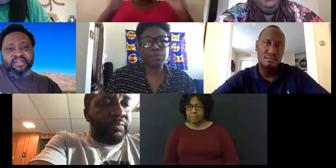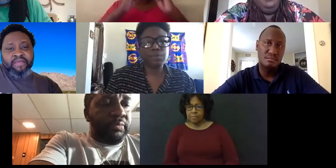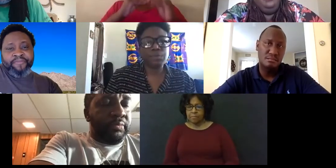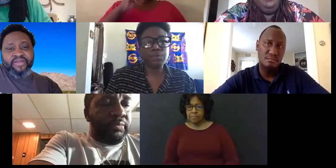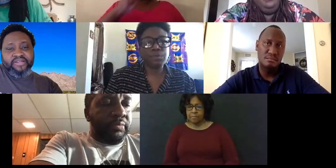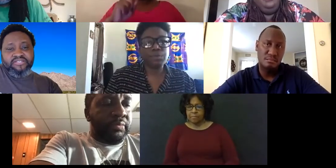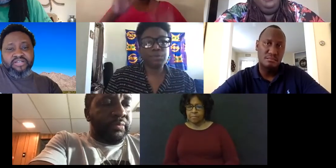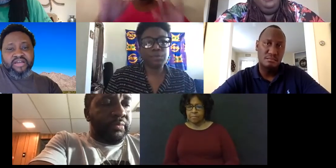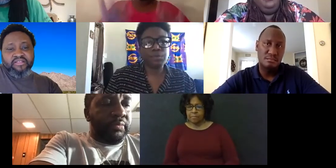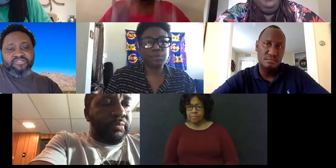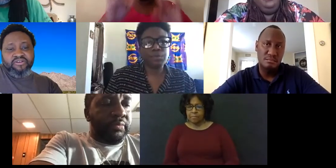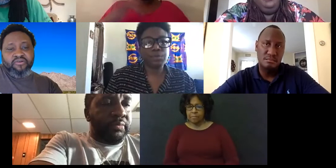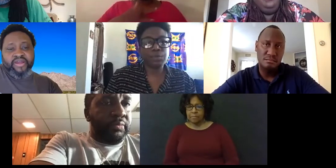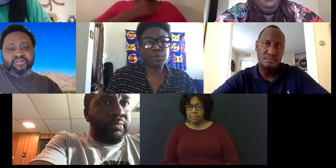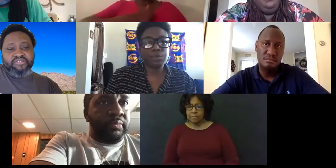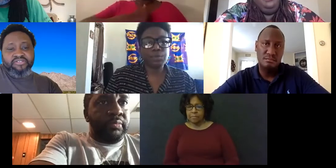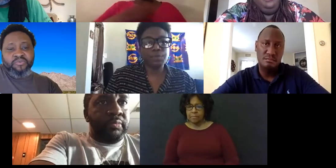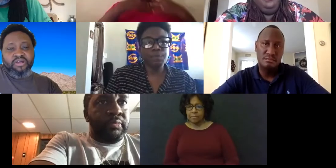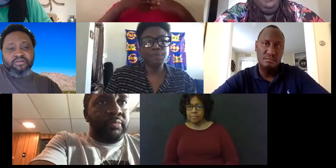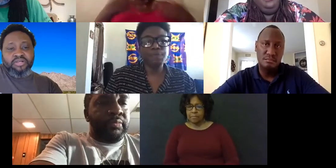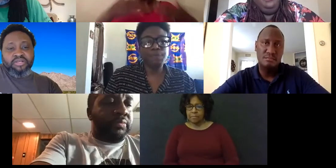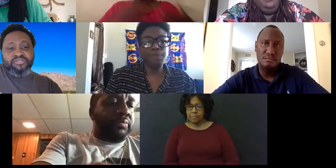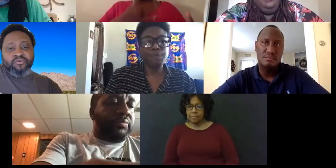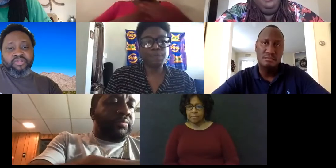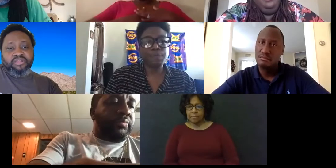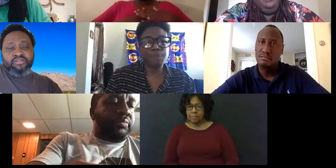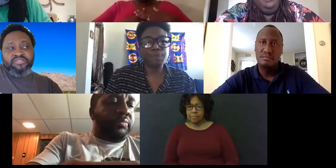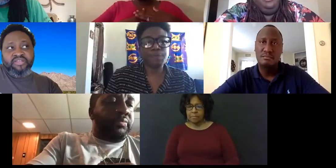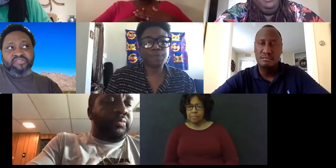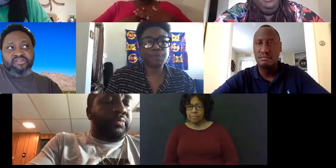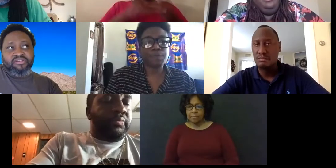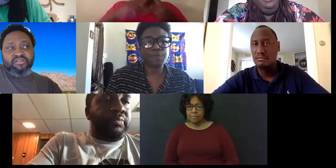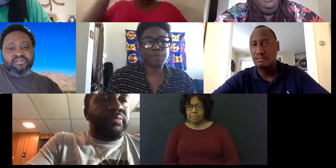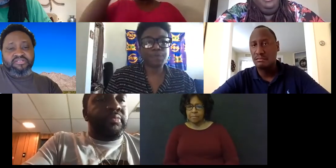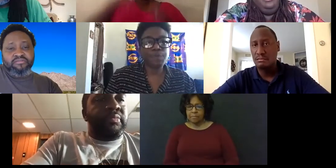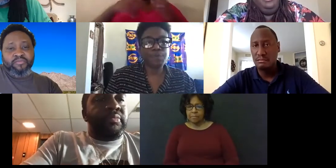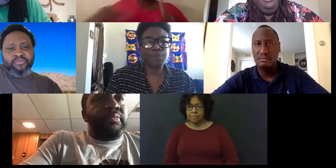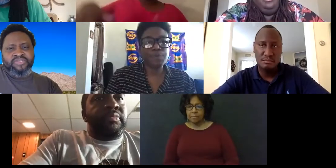sympathetic and empathetic to a lot of things that are around us as well. And so